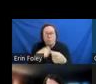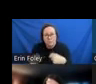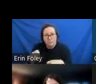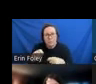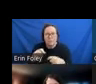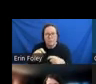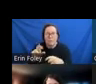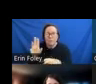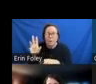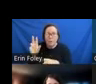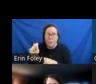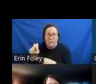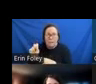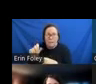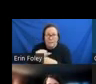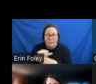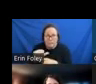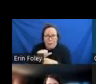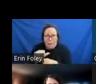And